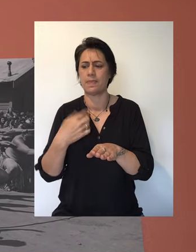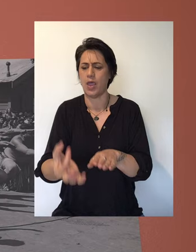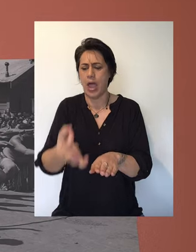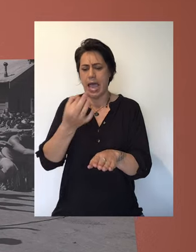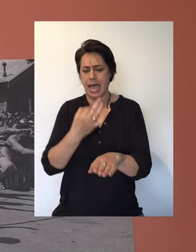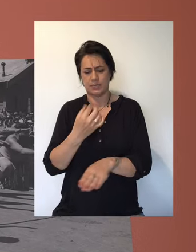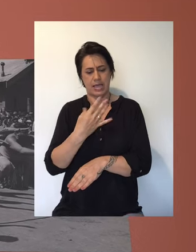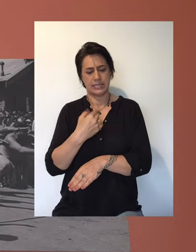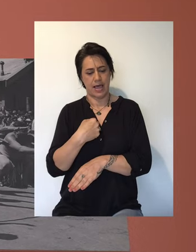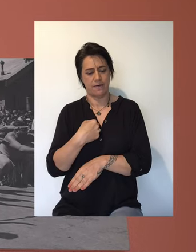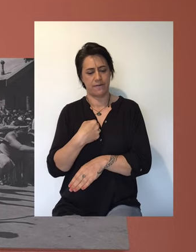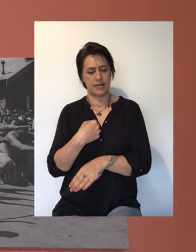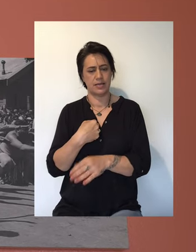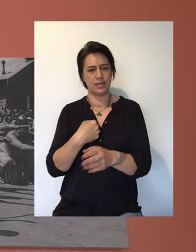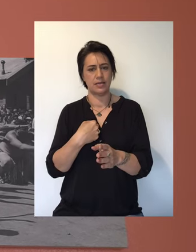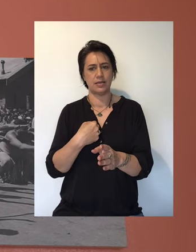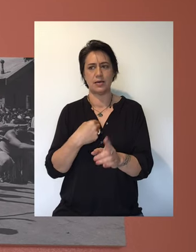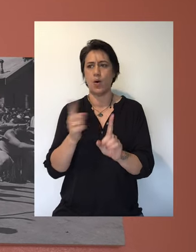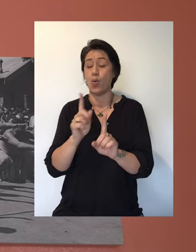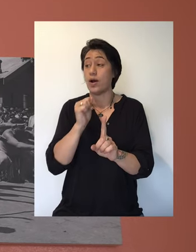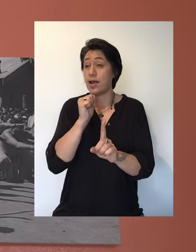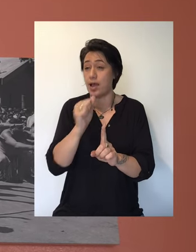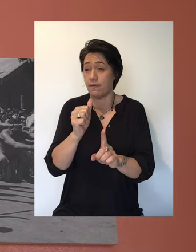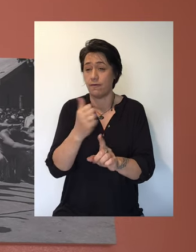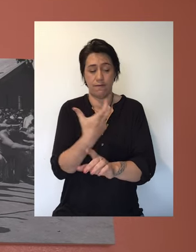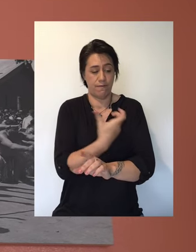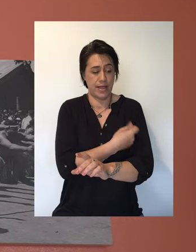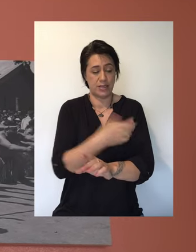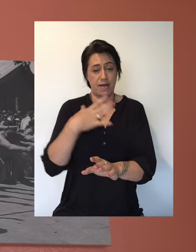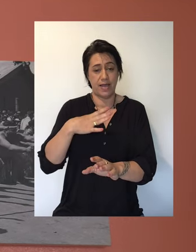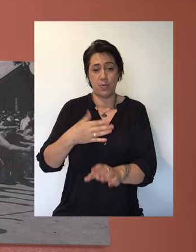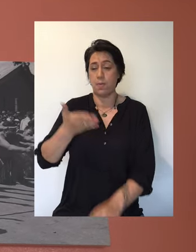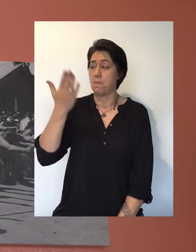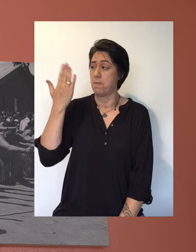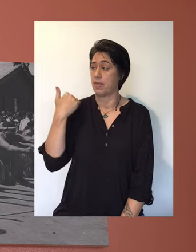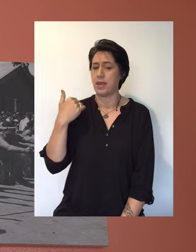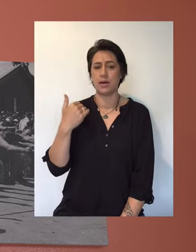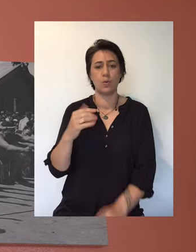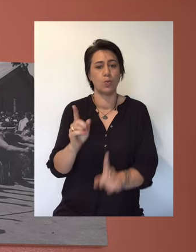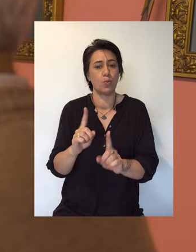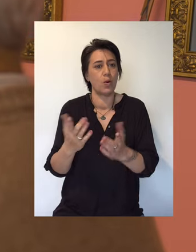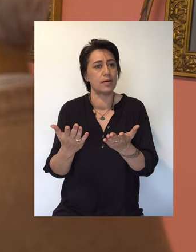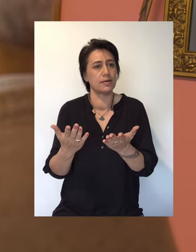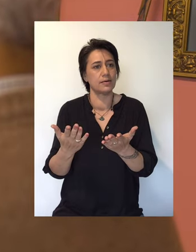I asked myself the harrowing question, what if a vaccination was available?